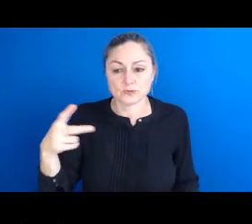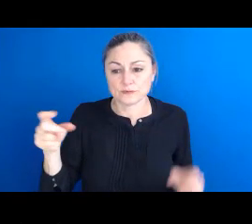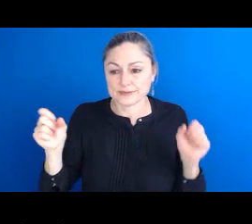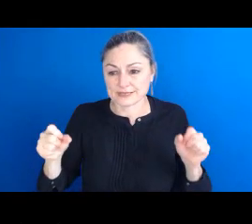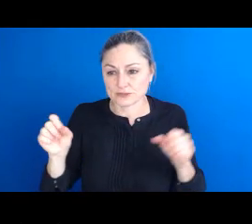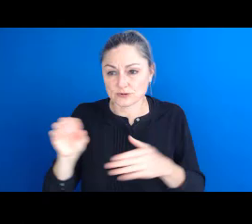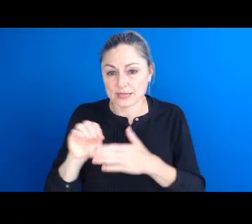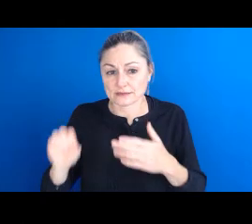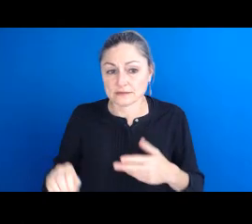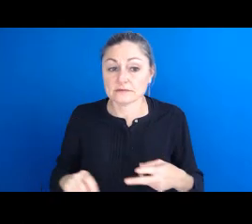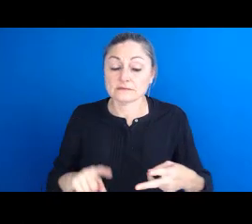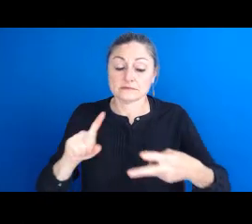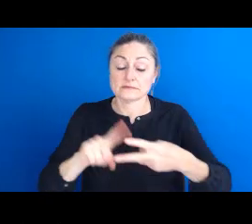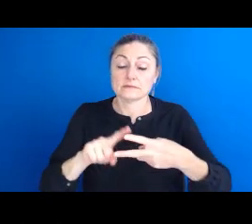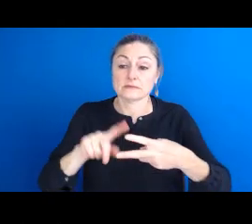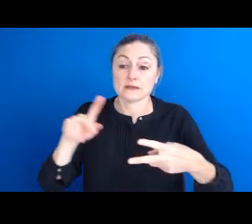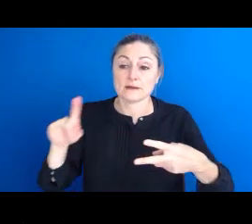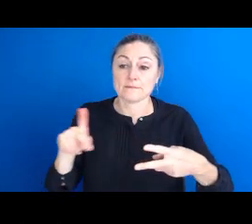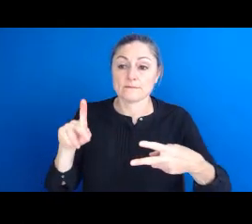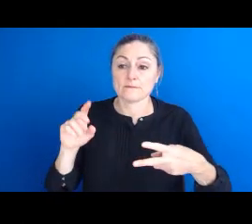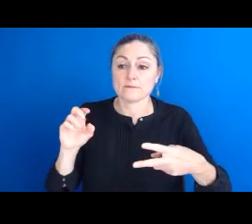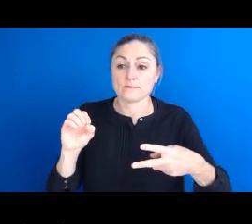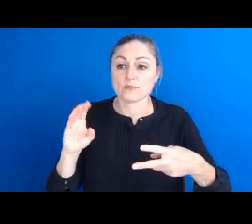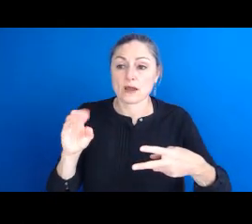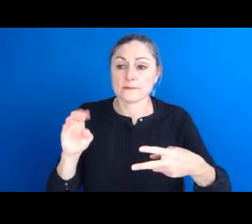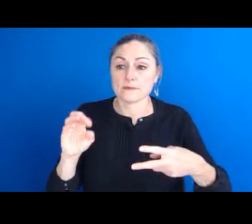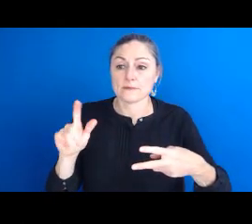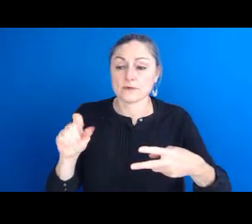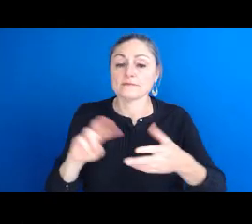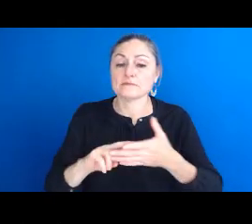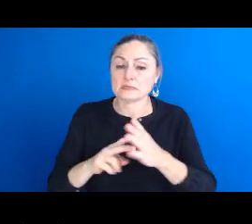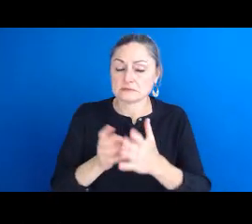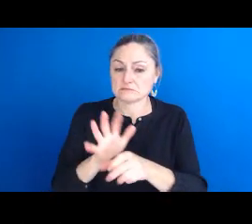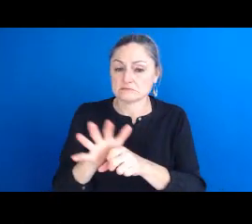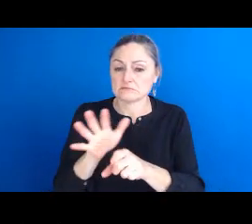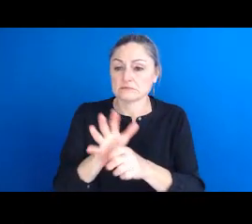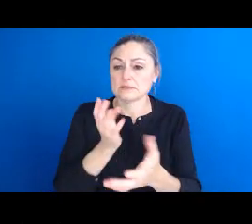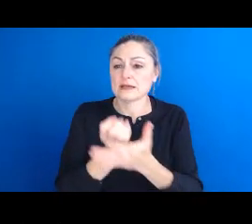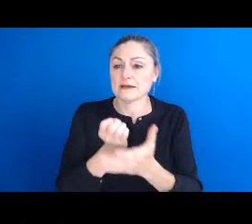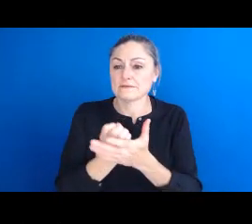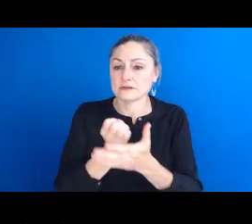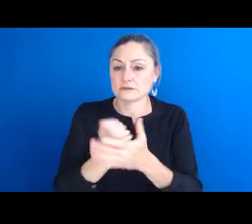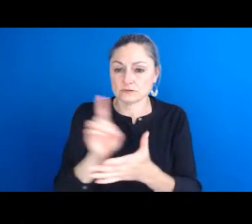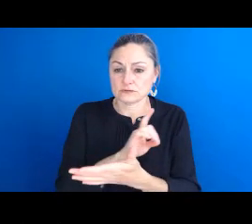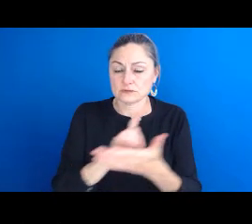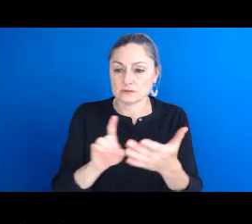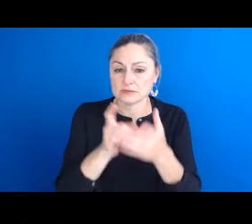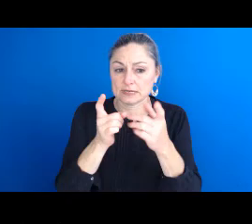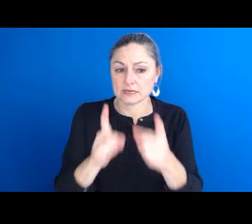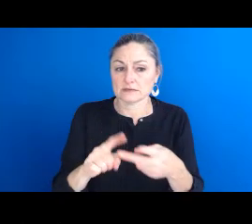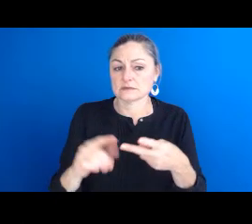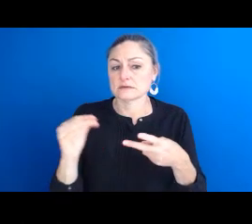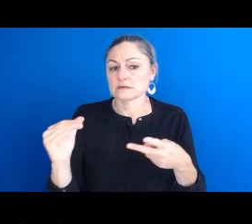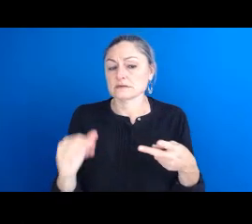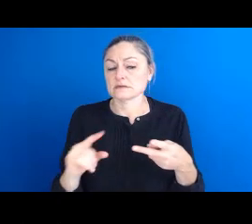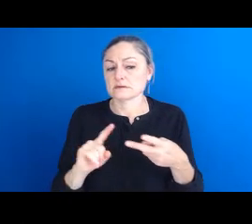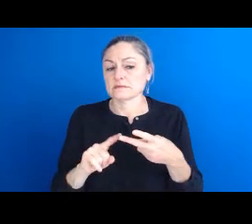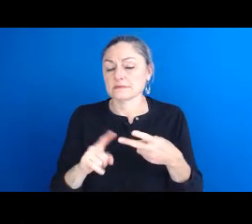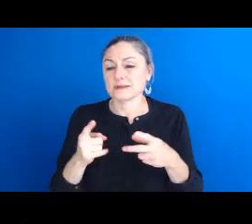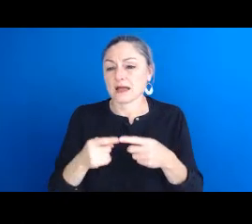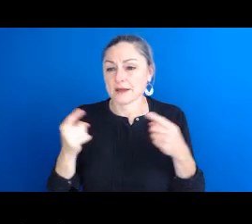probable cause means that there was enough evidence gathered to establish that discrimination did occur, and no probable cause means the opposite.